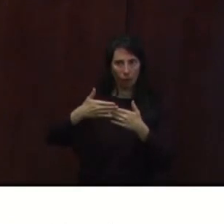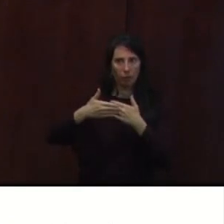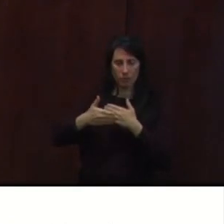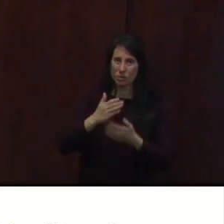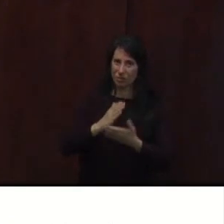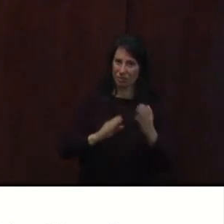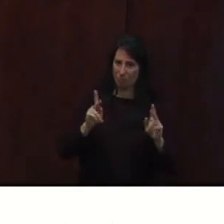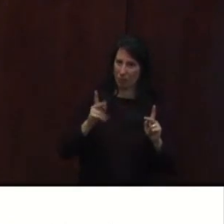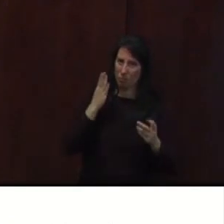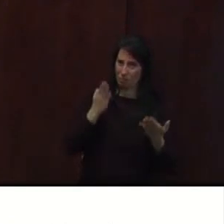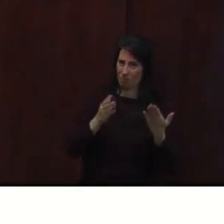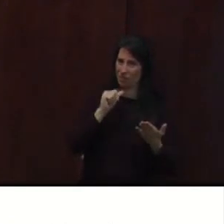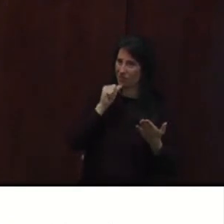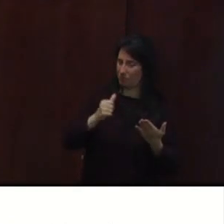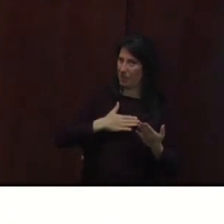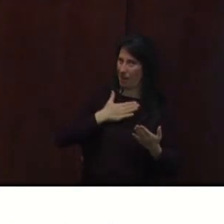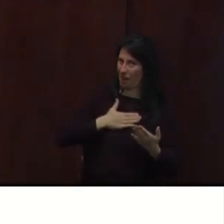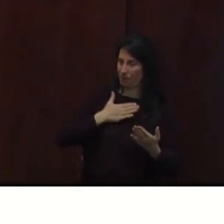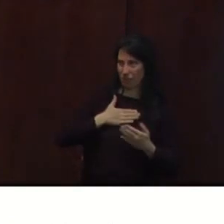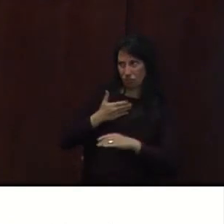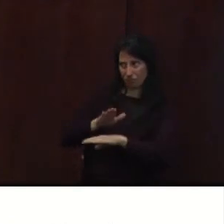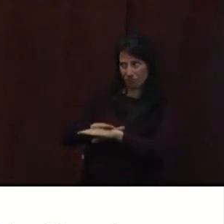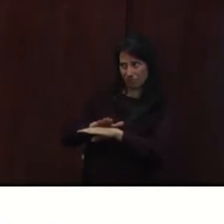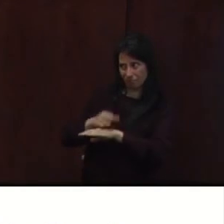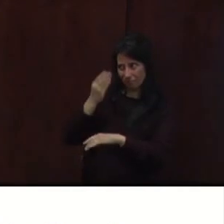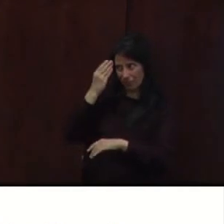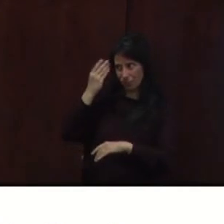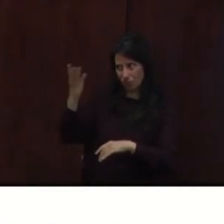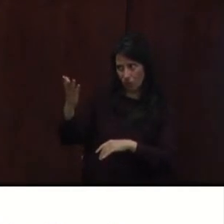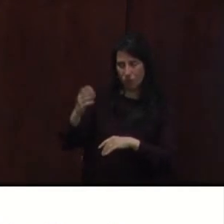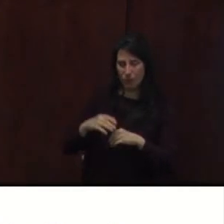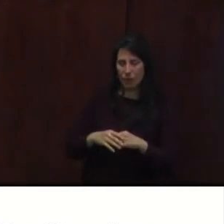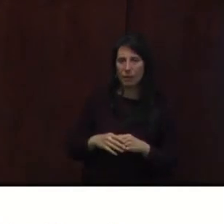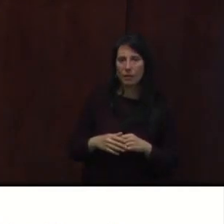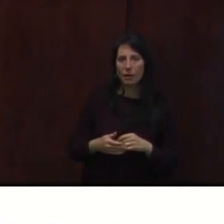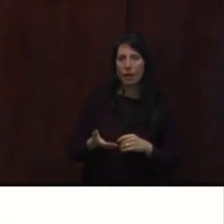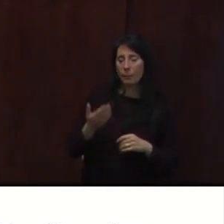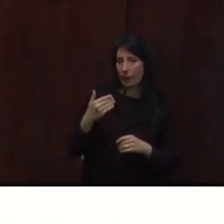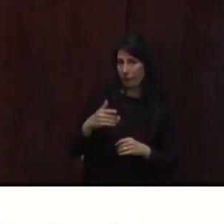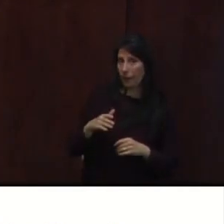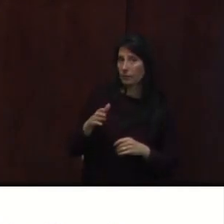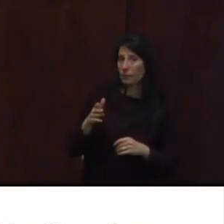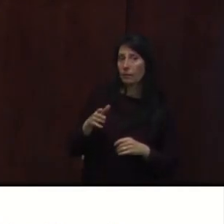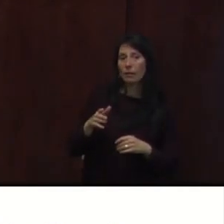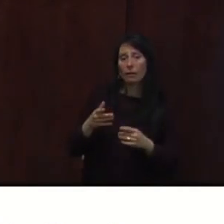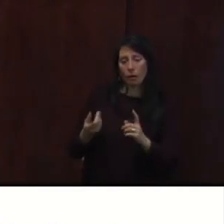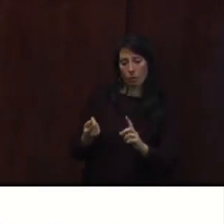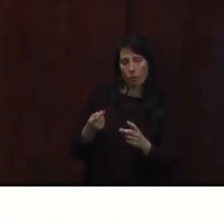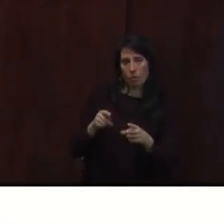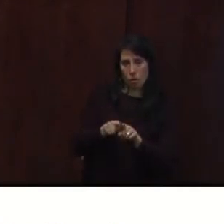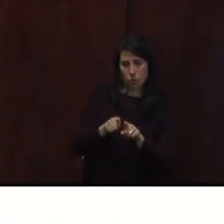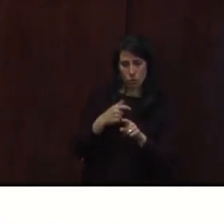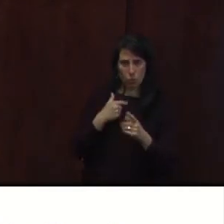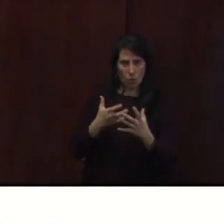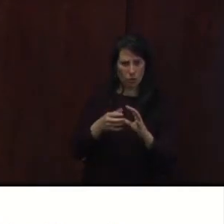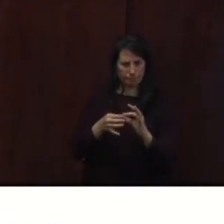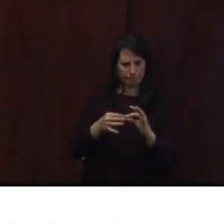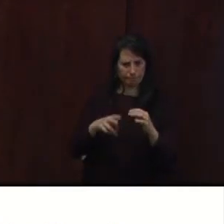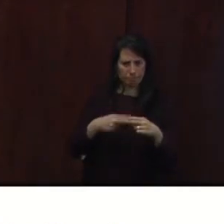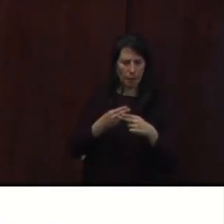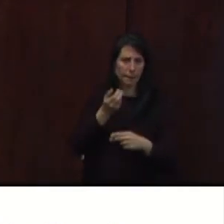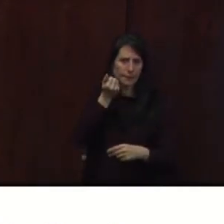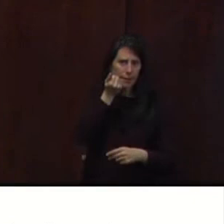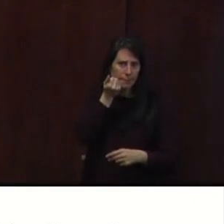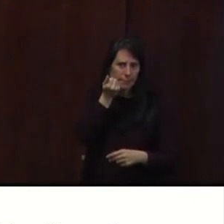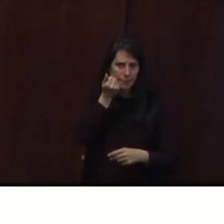that. And the other part for Commissioner Edwards about your question earlier from dentists, and Commissioner Sloan, your question about